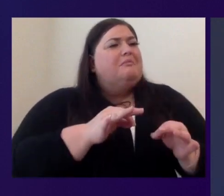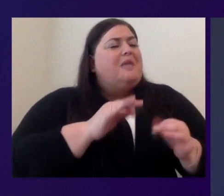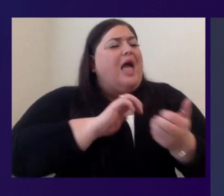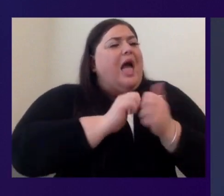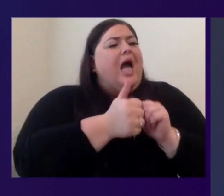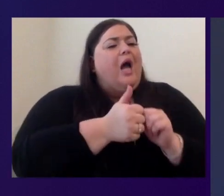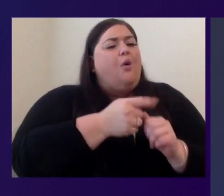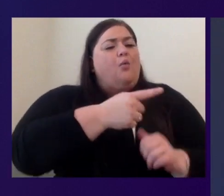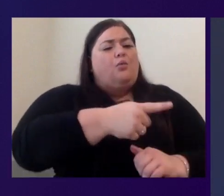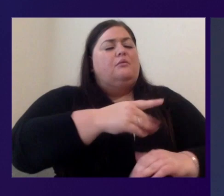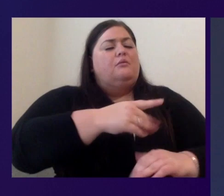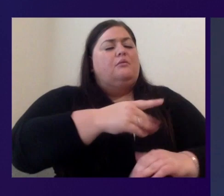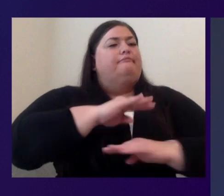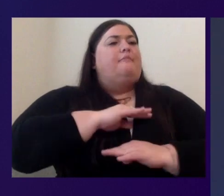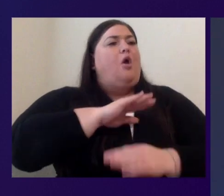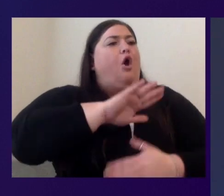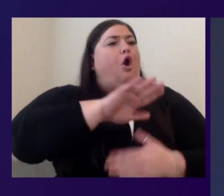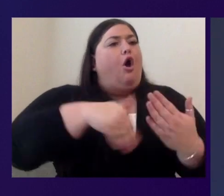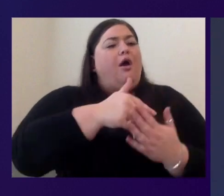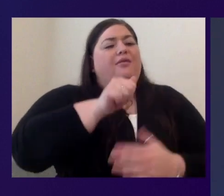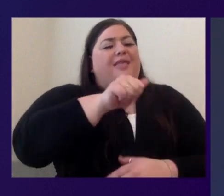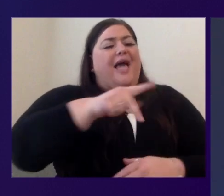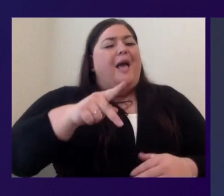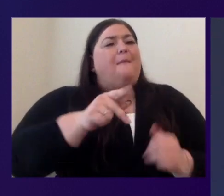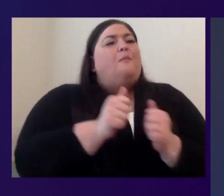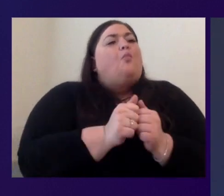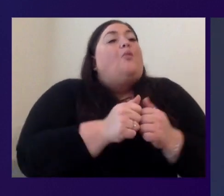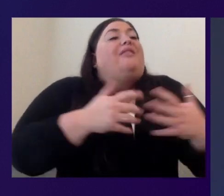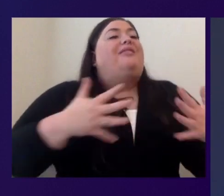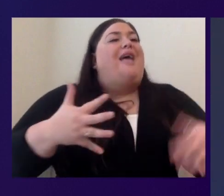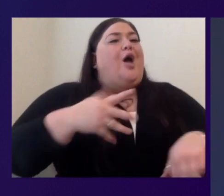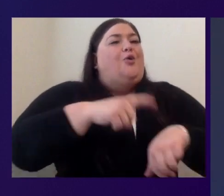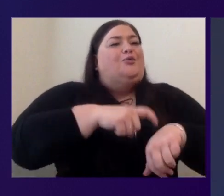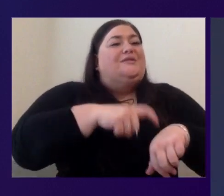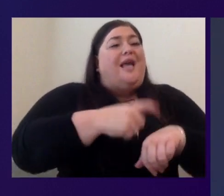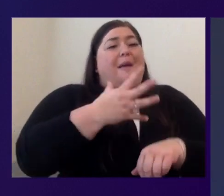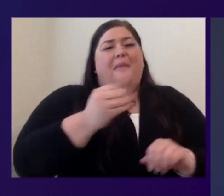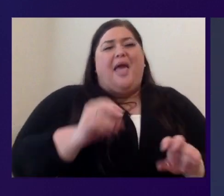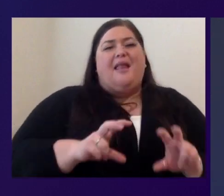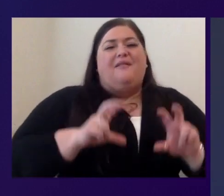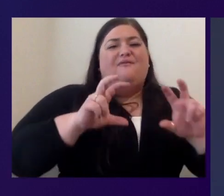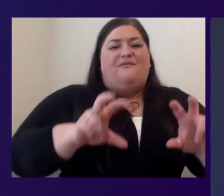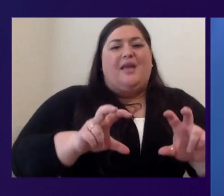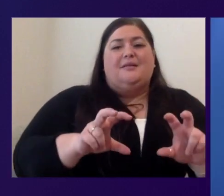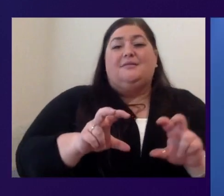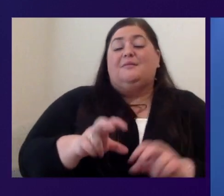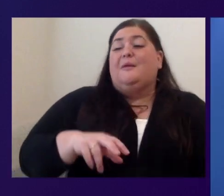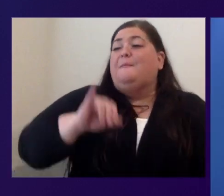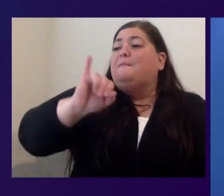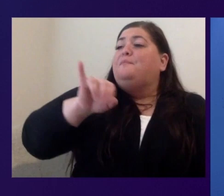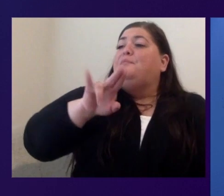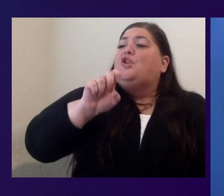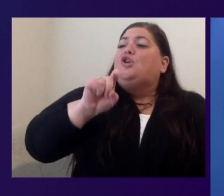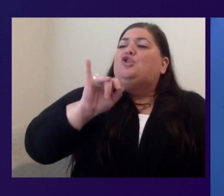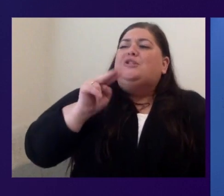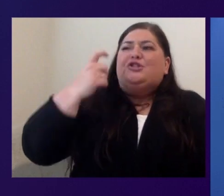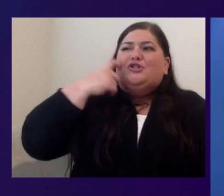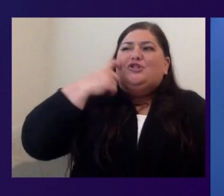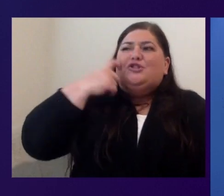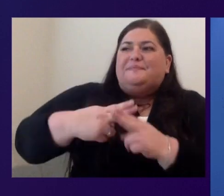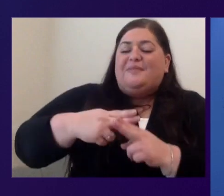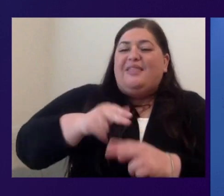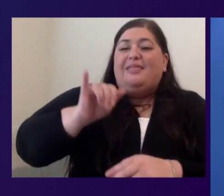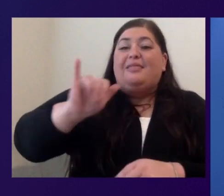applications without that time investment? So as Justin mentioned, the most important factor when it comes to SaaSifying